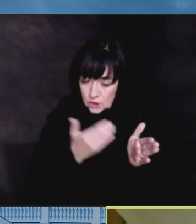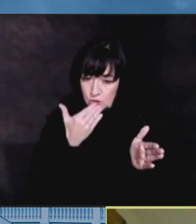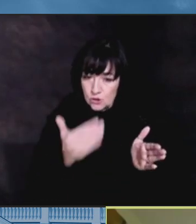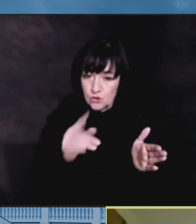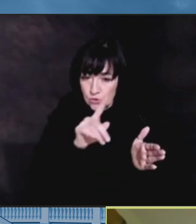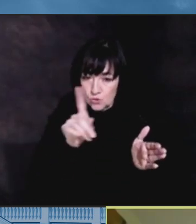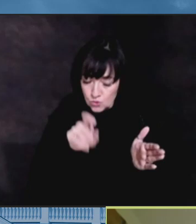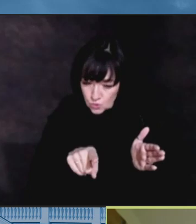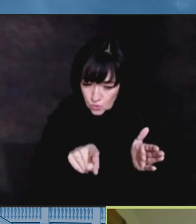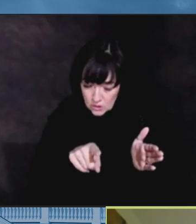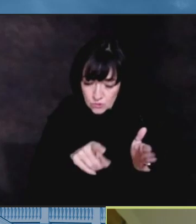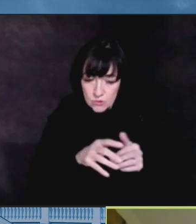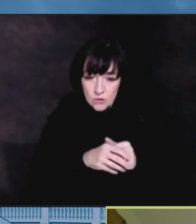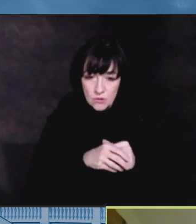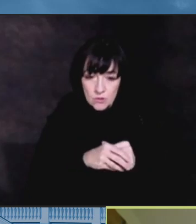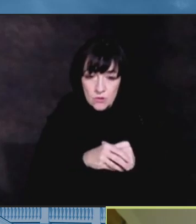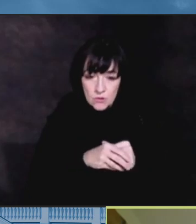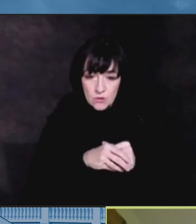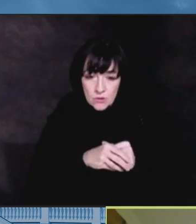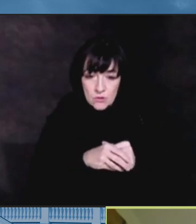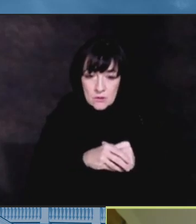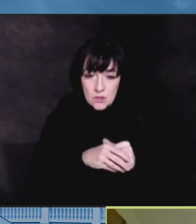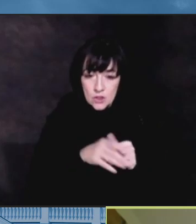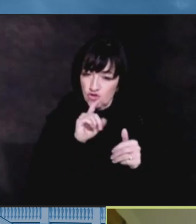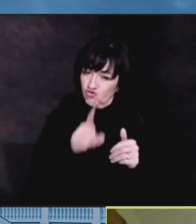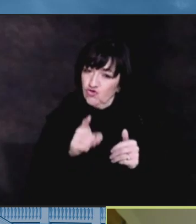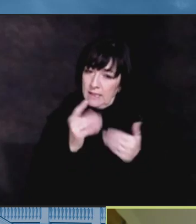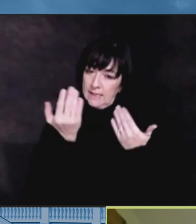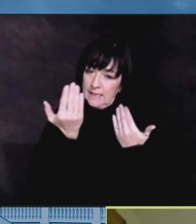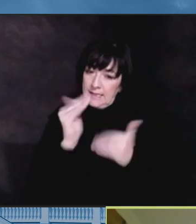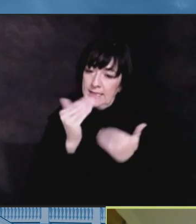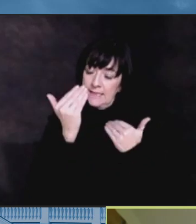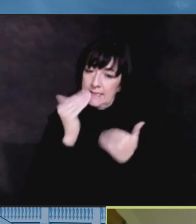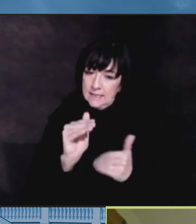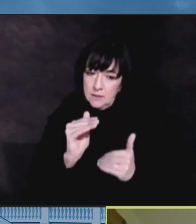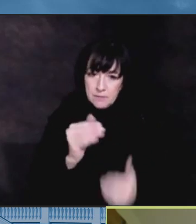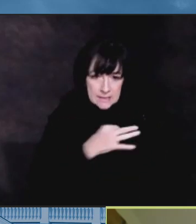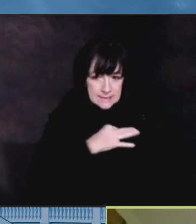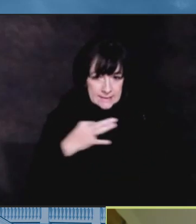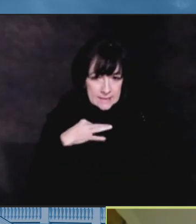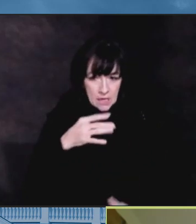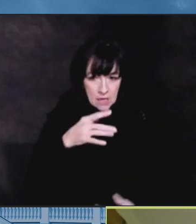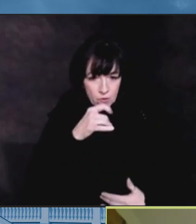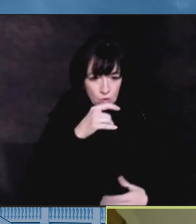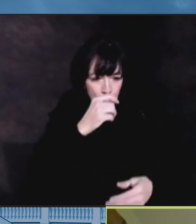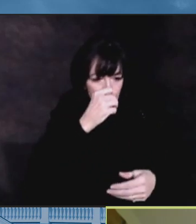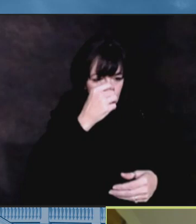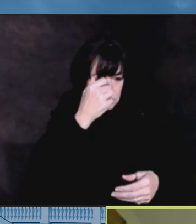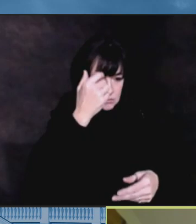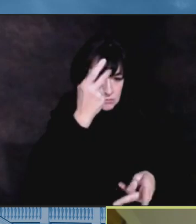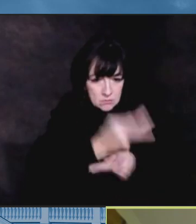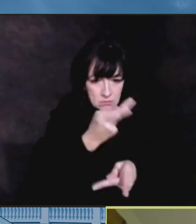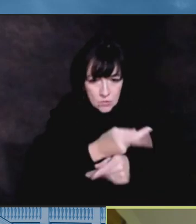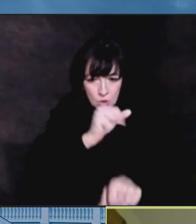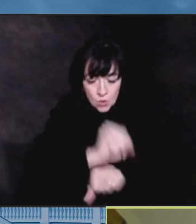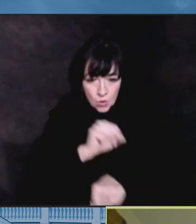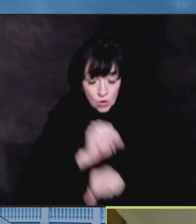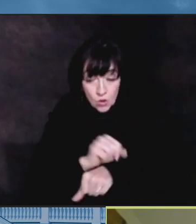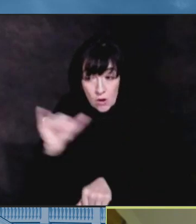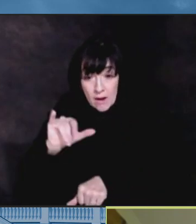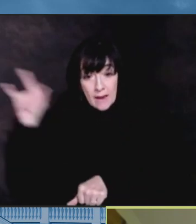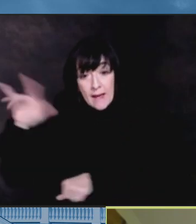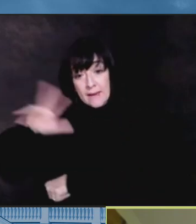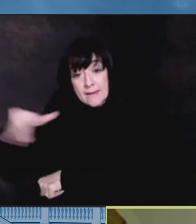it's it's the limiting factor is staffing. And so if we look at the Guard, we know the National Guard has some great men and women that we